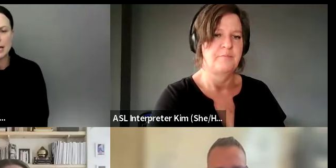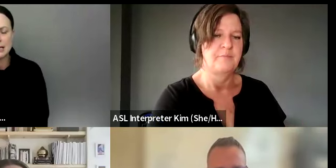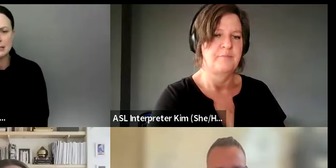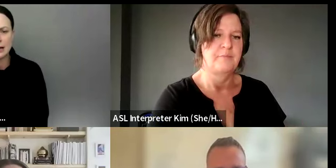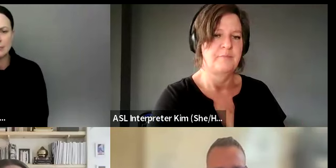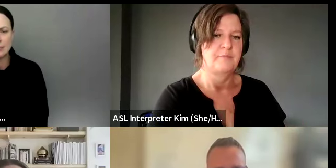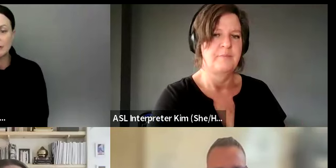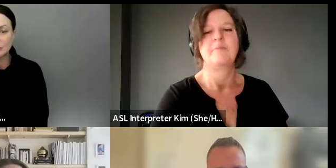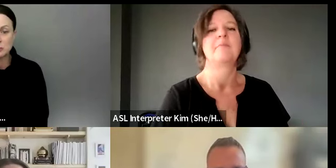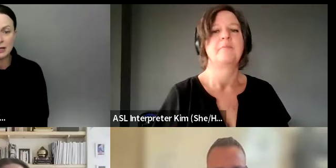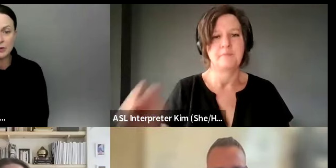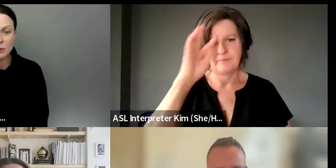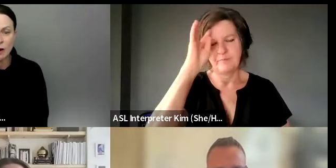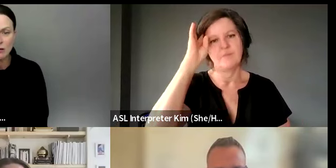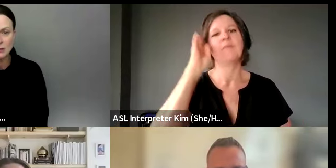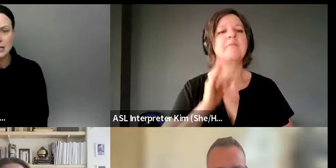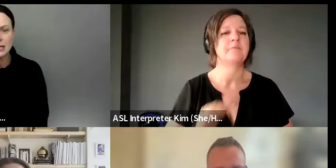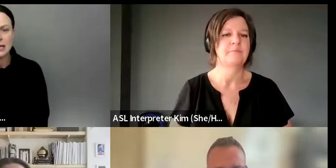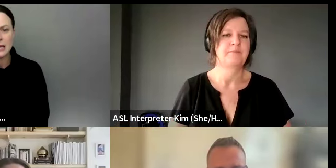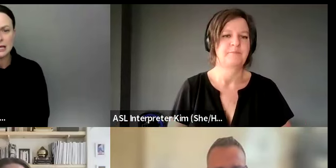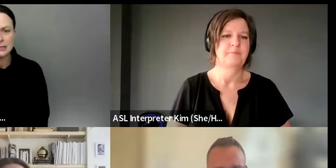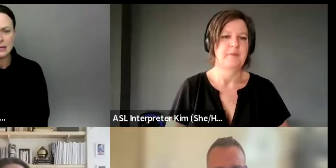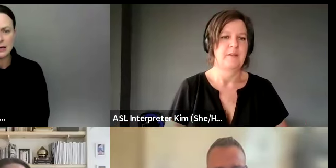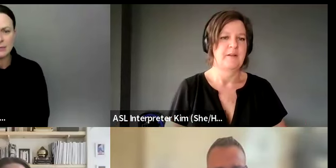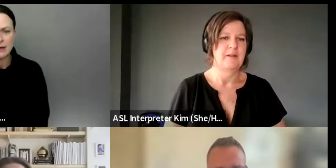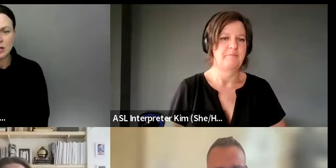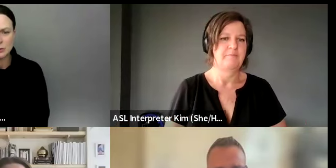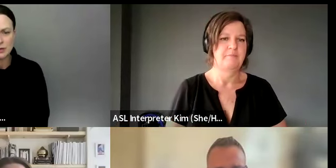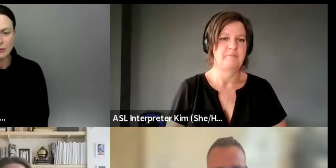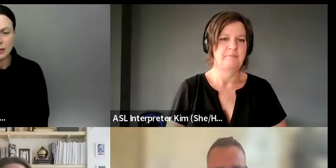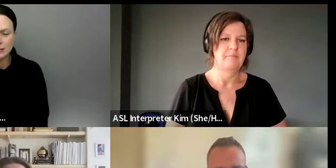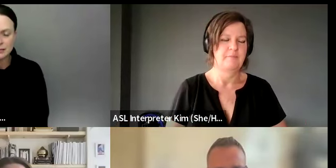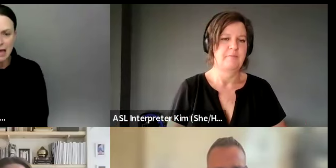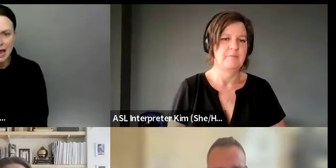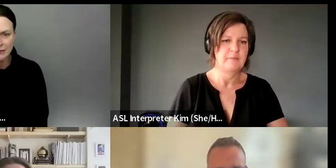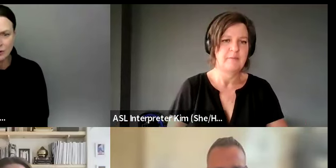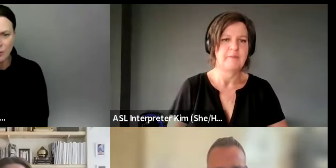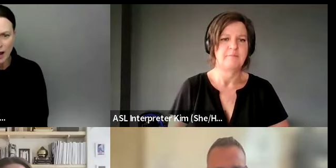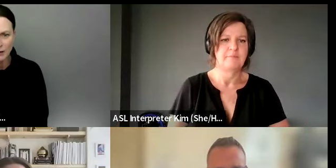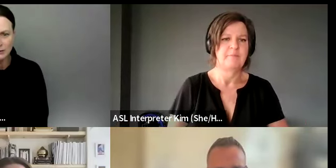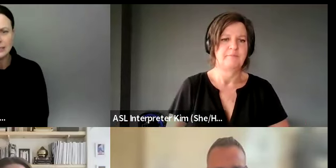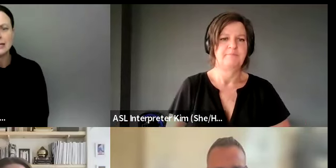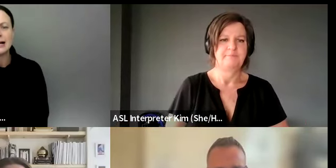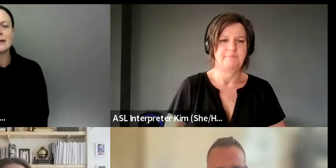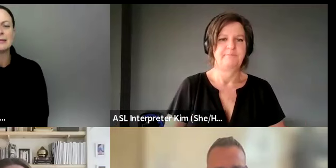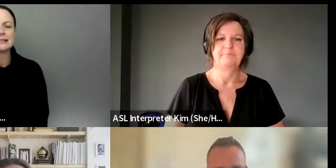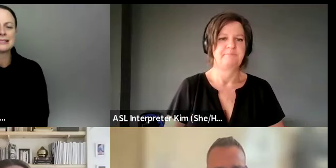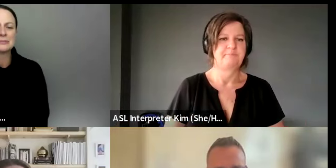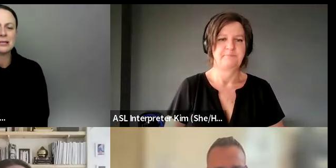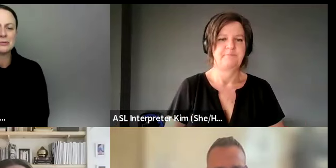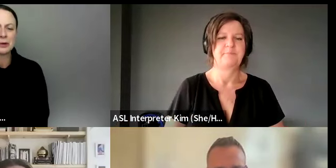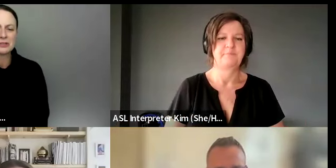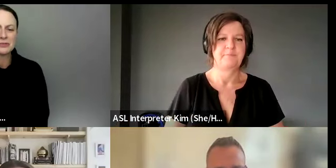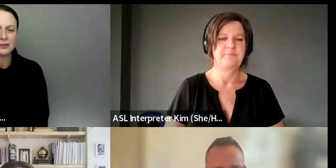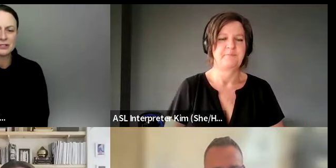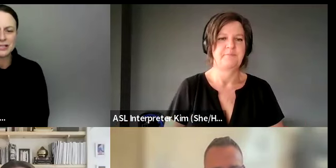happening, and it's my first meeting with you all. And I've talked with everybody on Slack for a while, but it's nice to meet